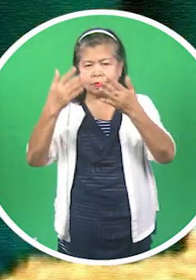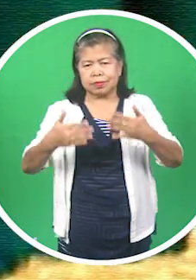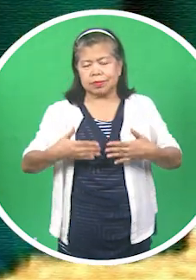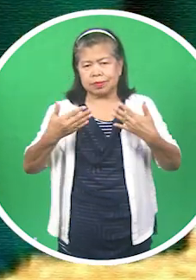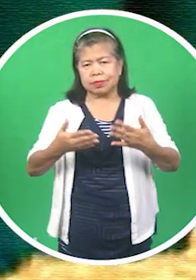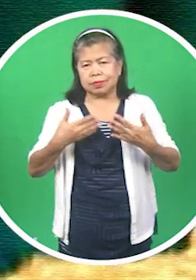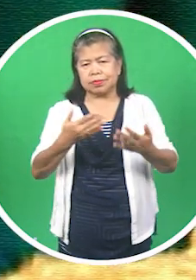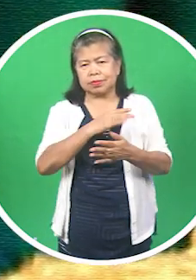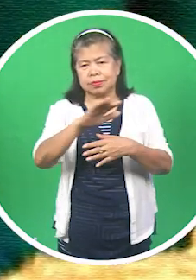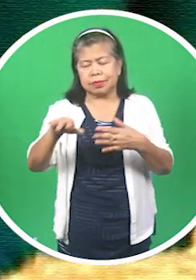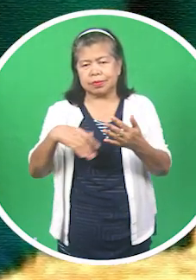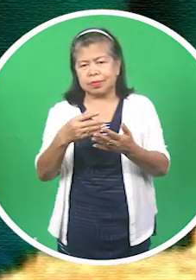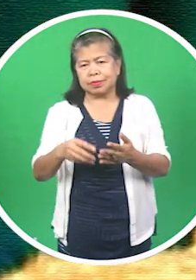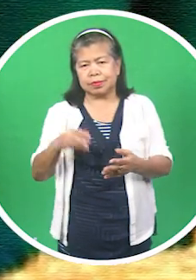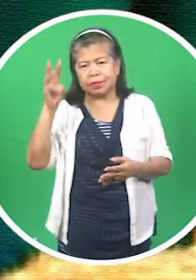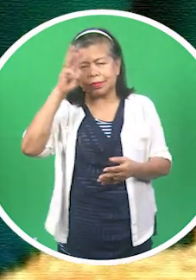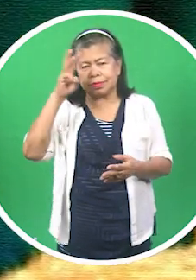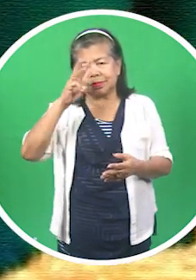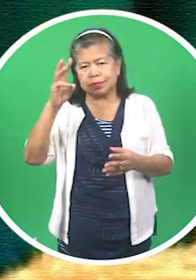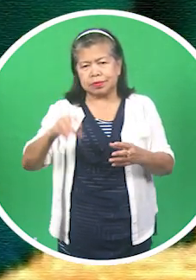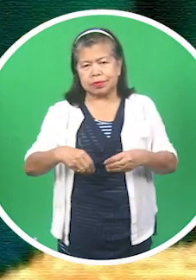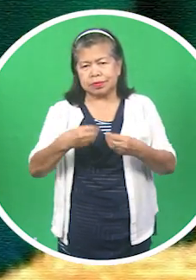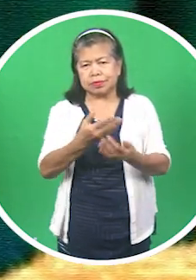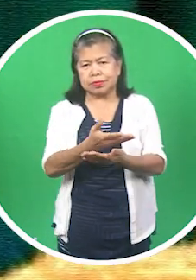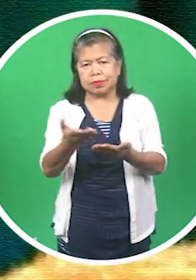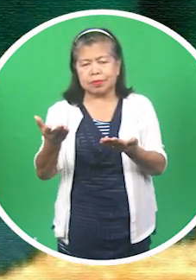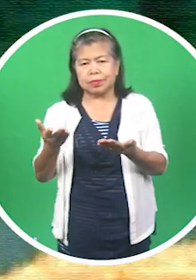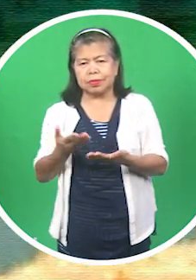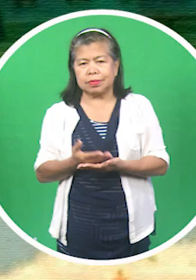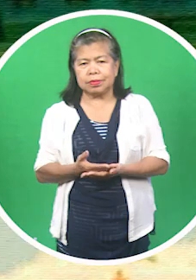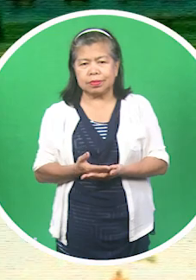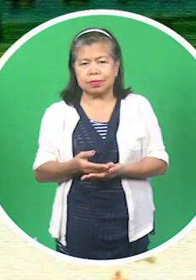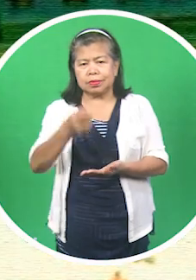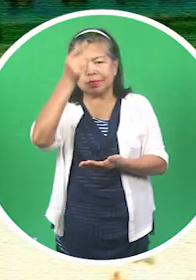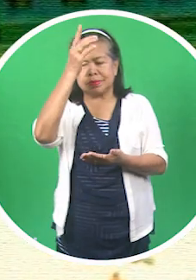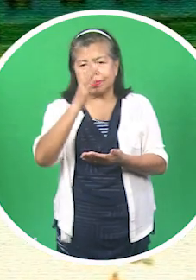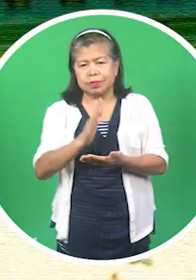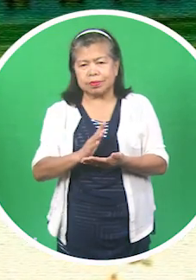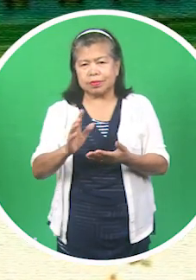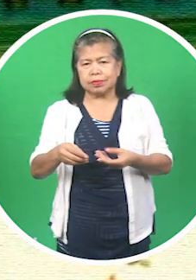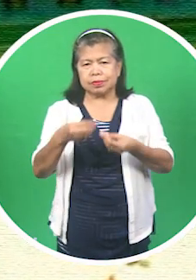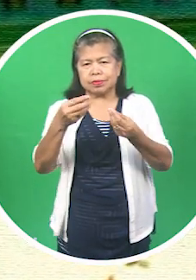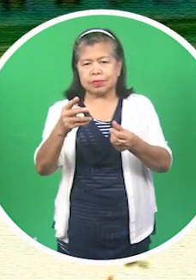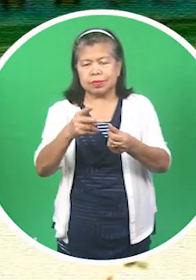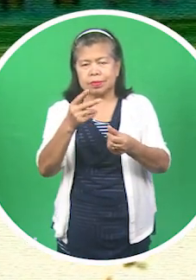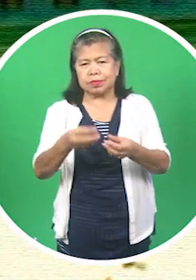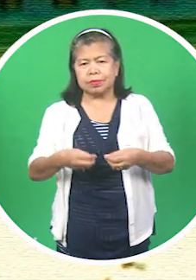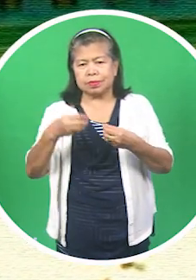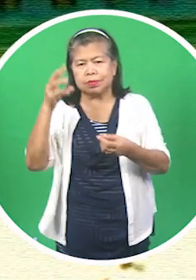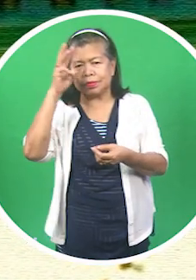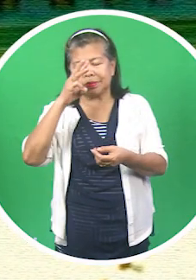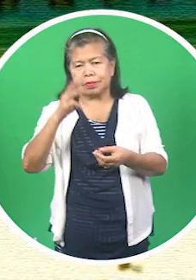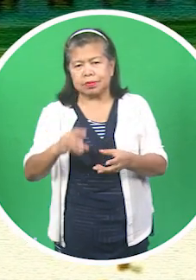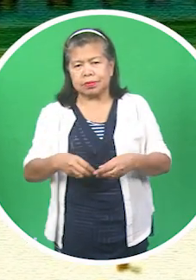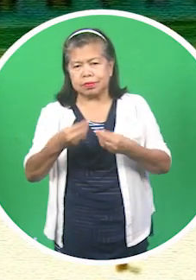God was happy that Solomon asked for wisdom and not for riches. So God gave him both wisdom